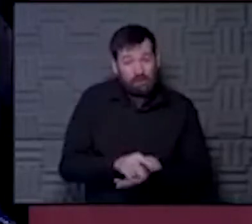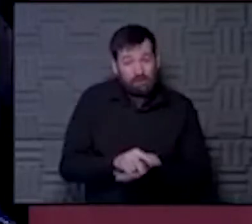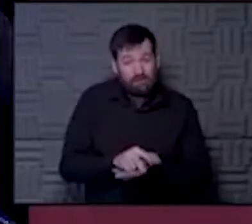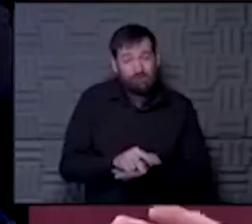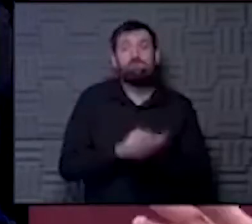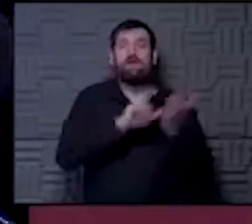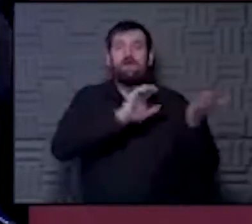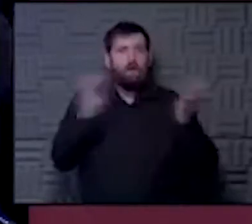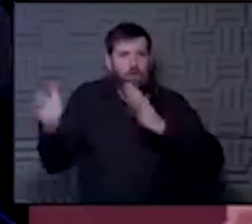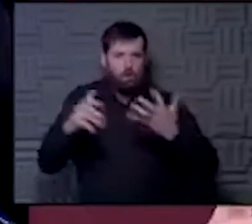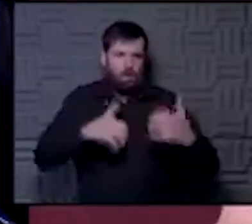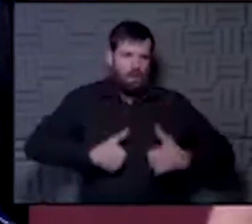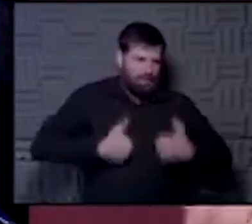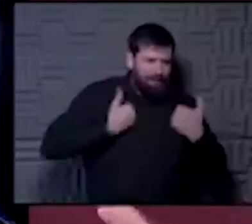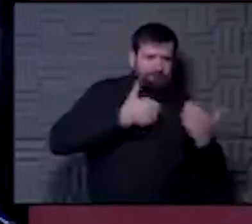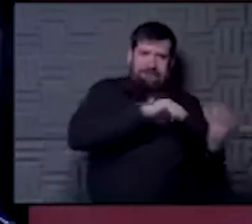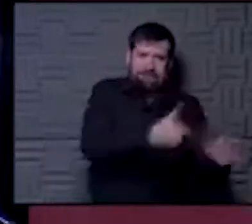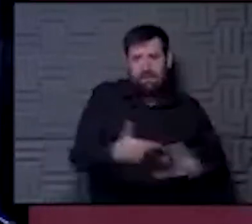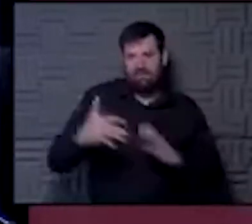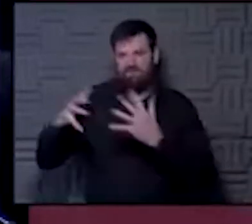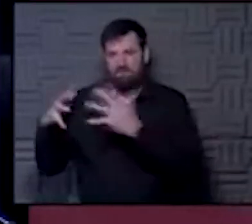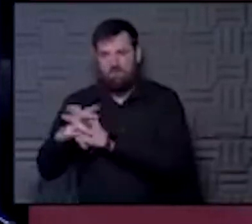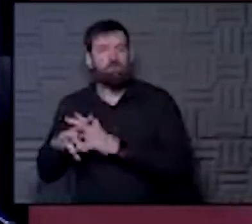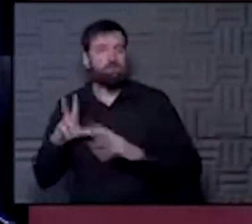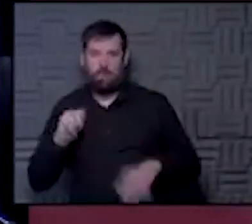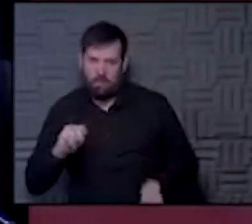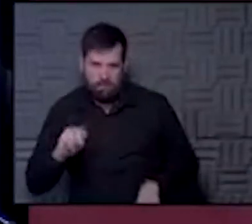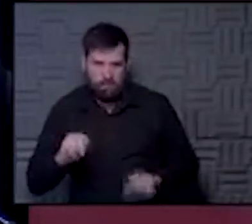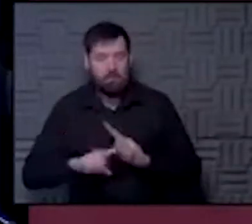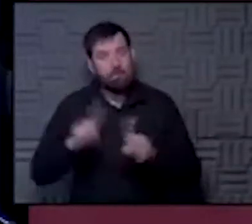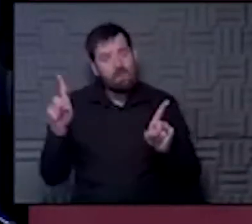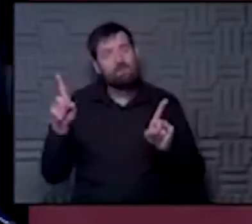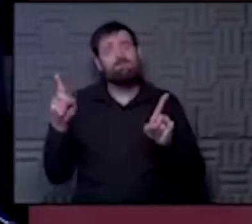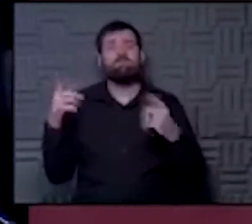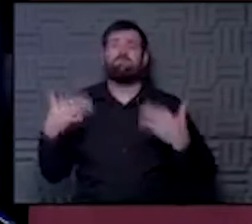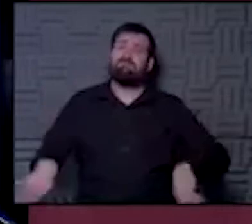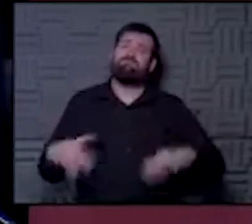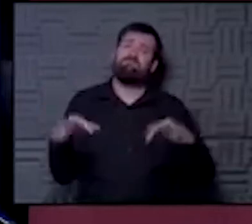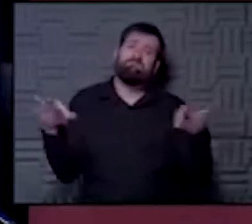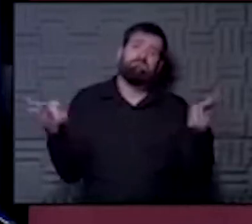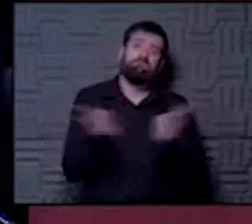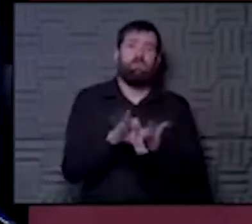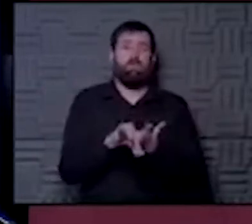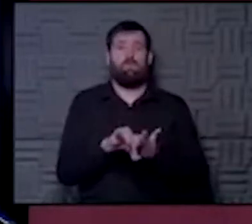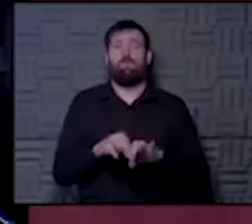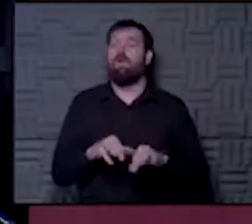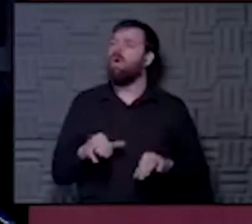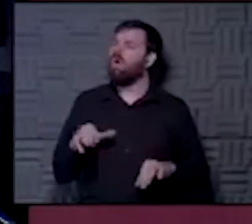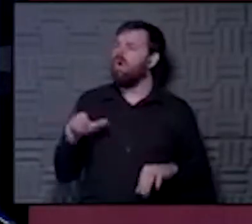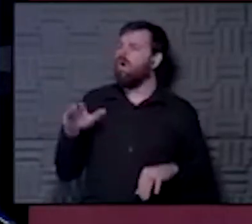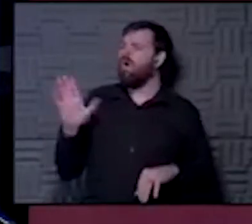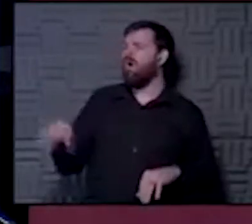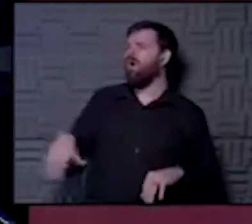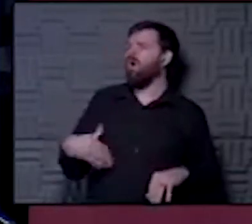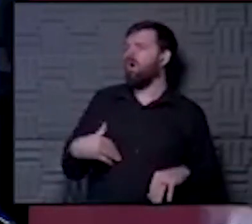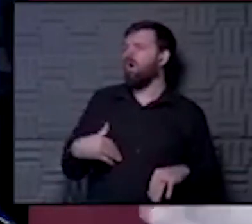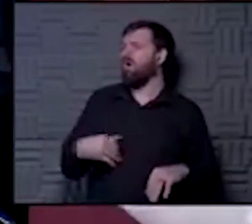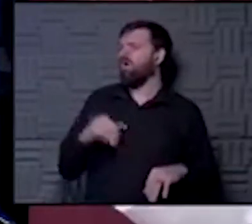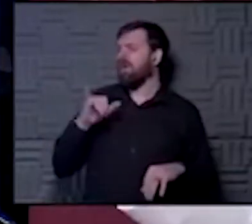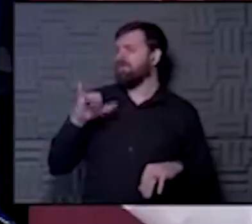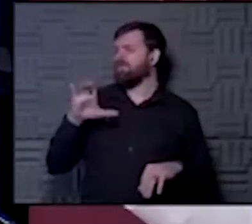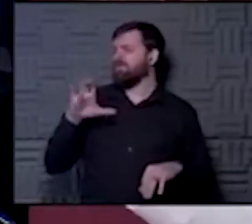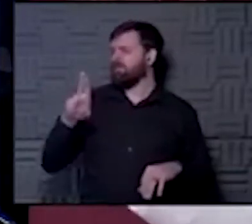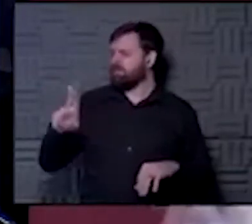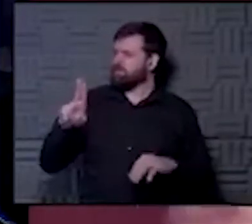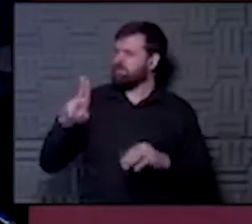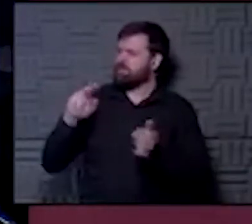compare life and death to football, but I'm trying to help people understand why it's so important that we don't want to say, well, we'll just put, an ICU nurse can